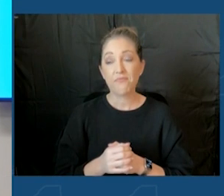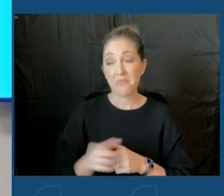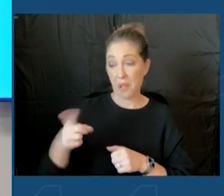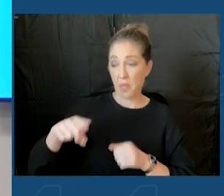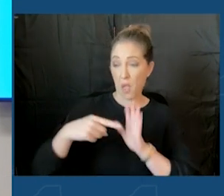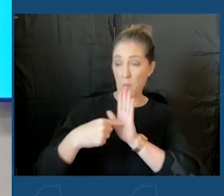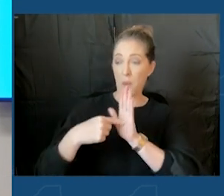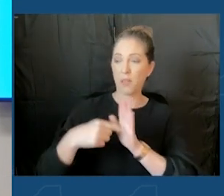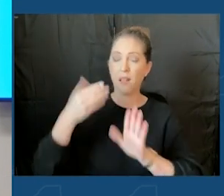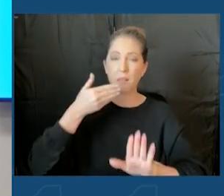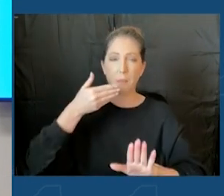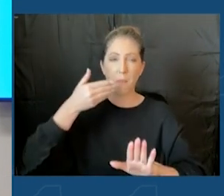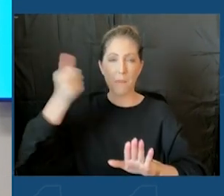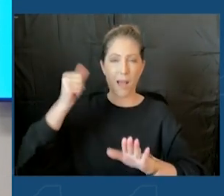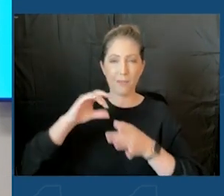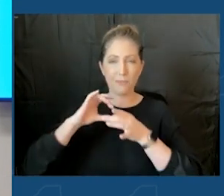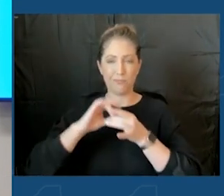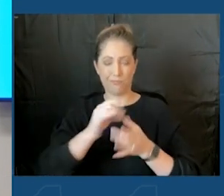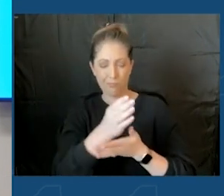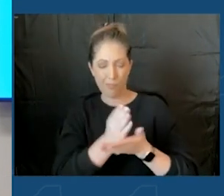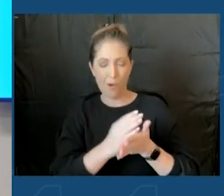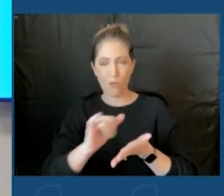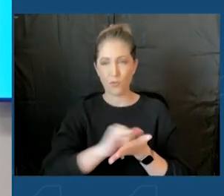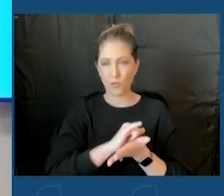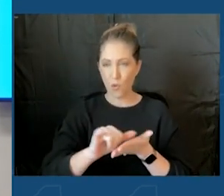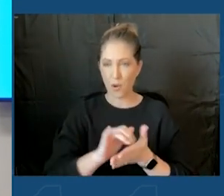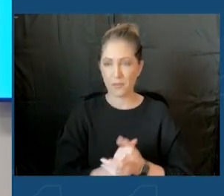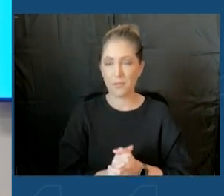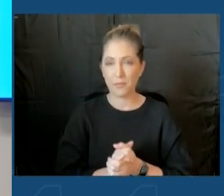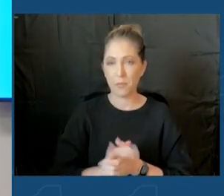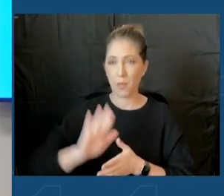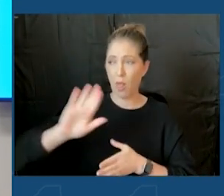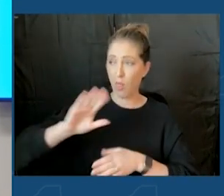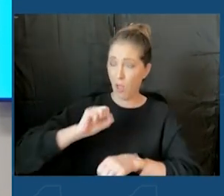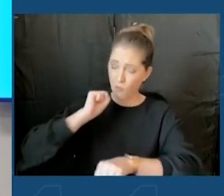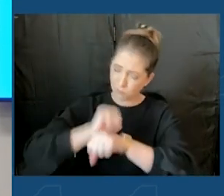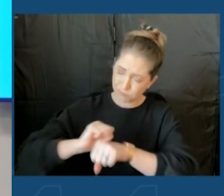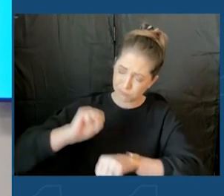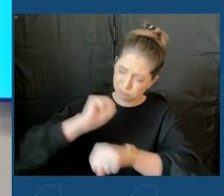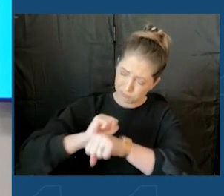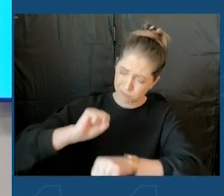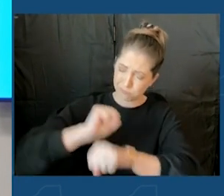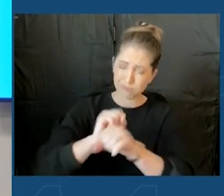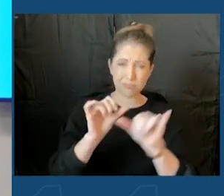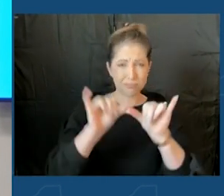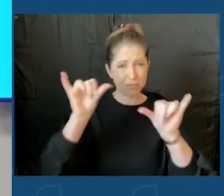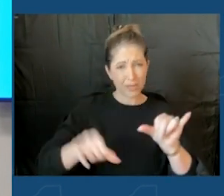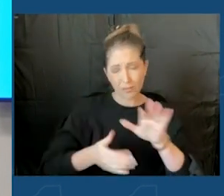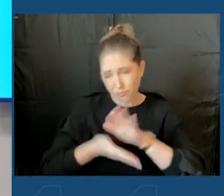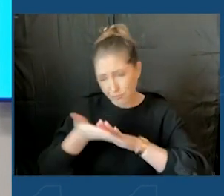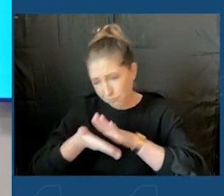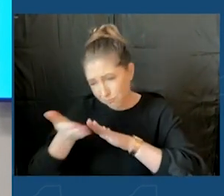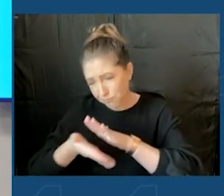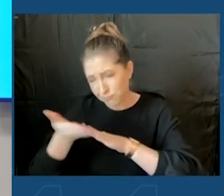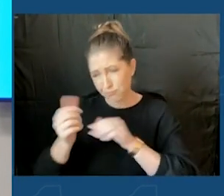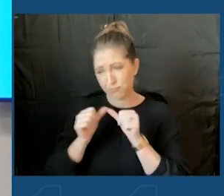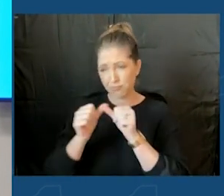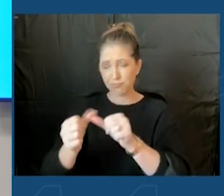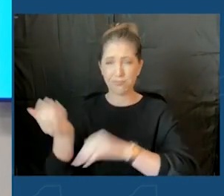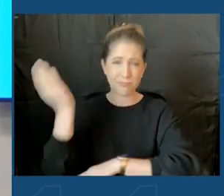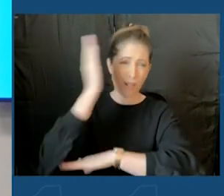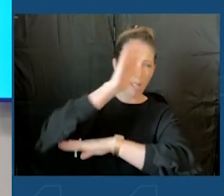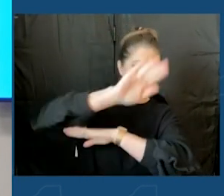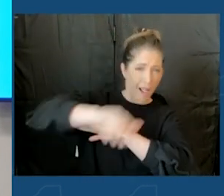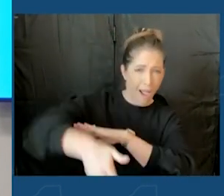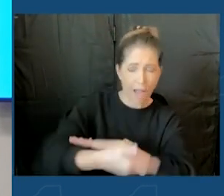York. It's their hard work that keeps the system running all day in and day out, rain or snow,